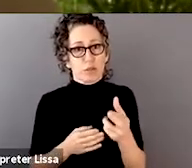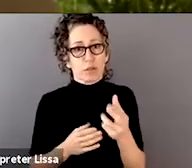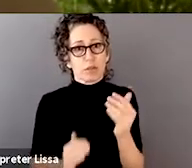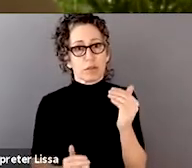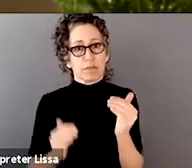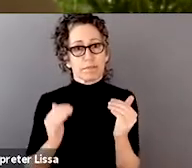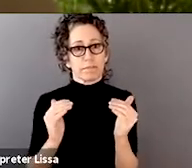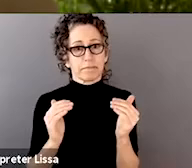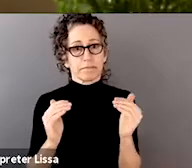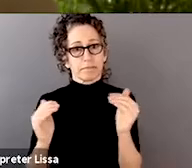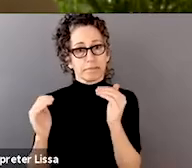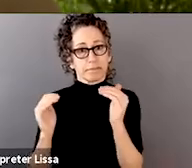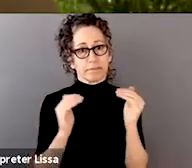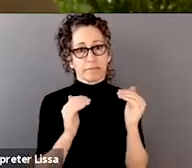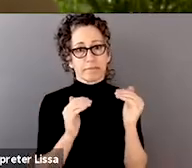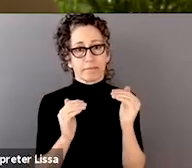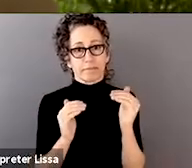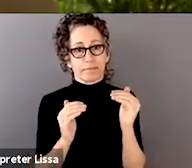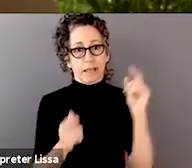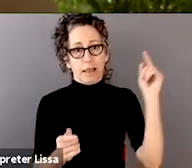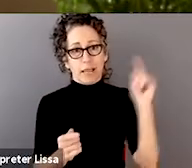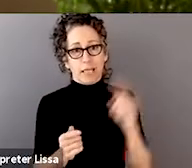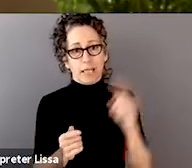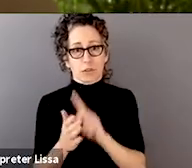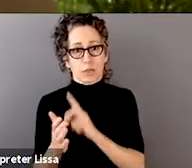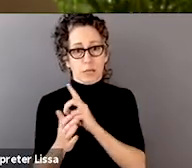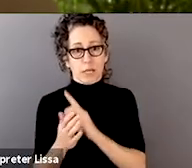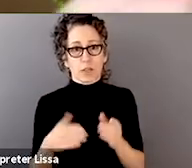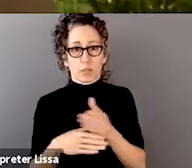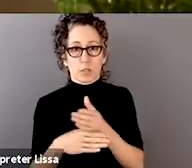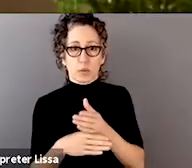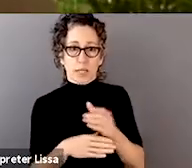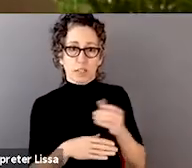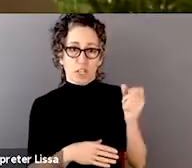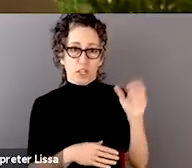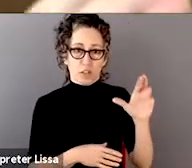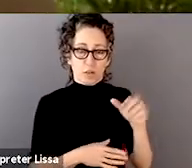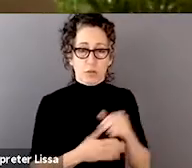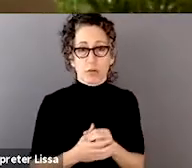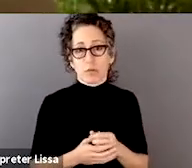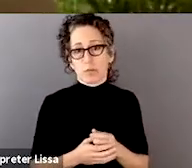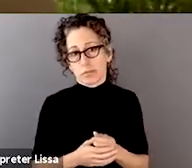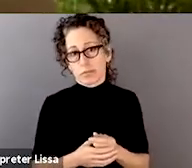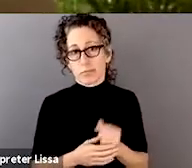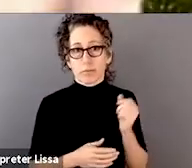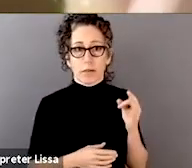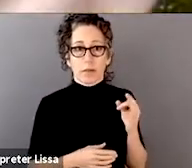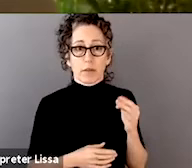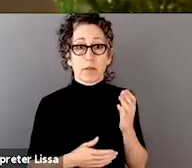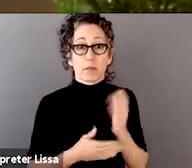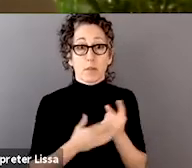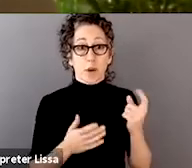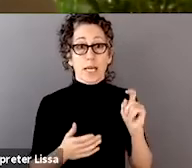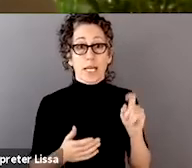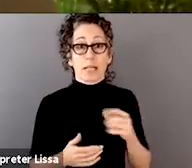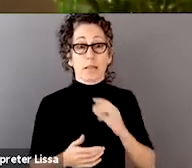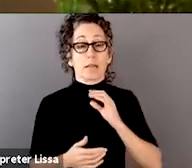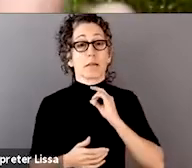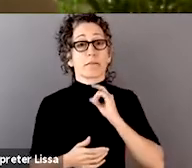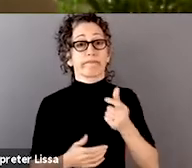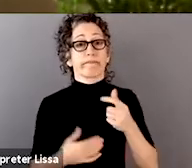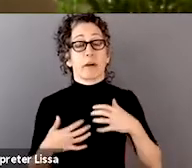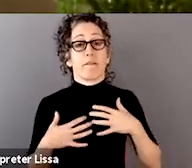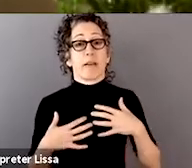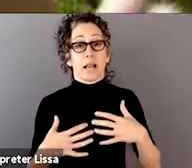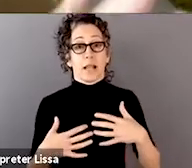no discrimination happening between different genders, right? So similarly, if someone needs a ventilator, again, as they're recovering